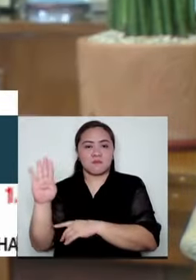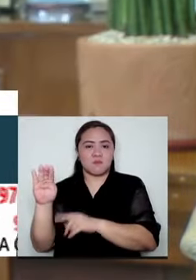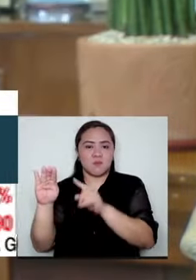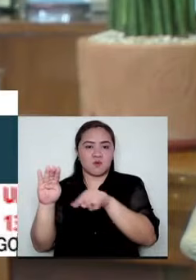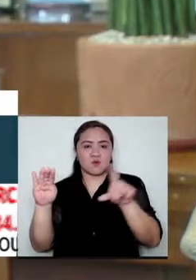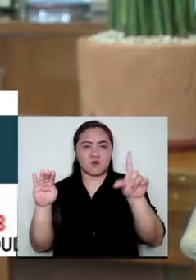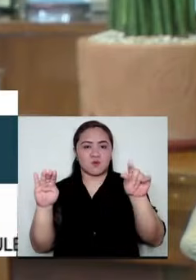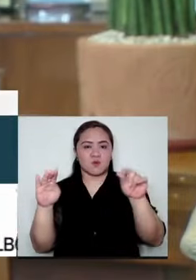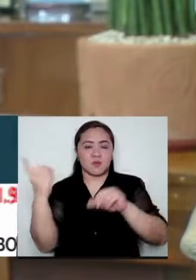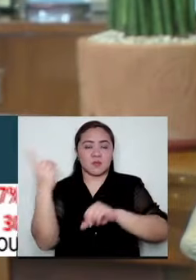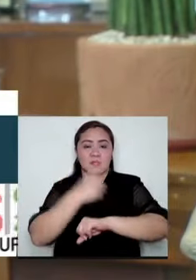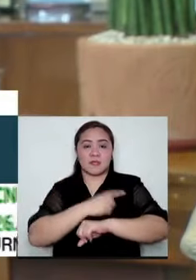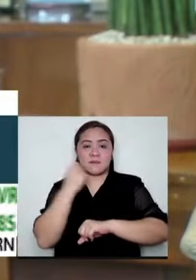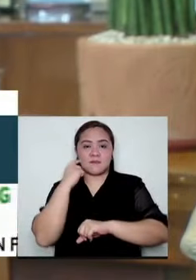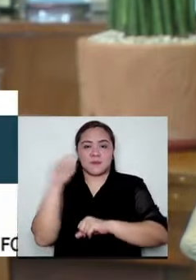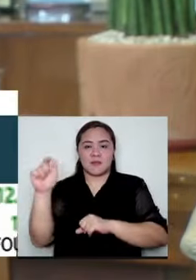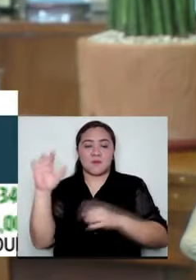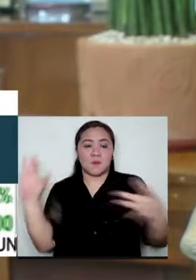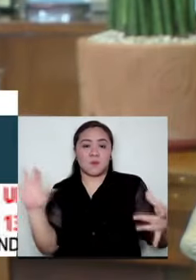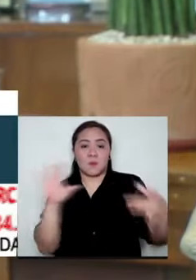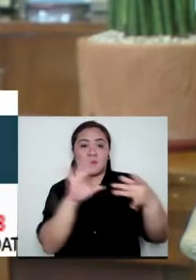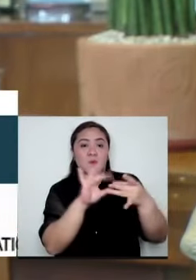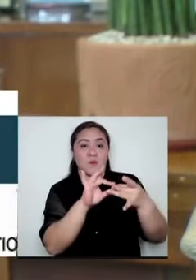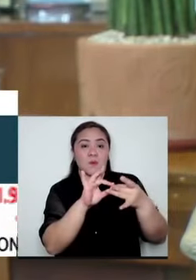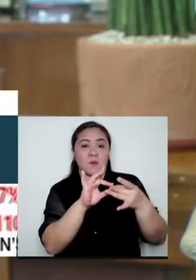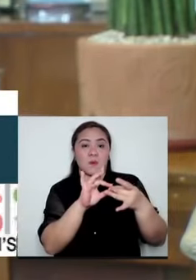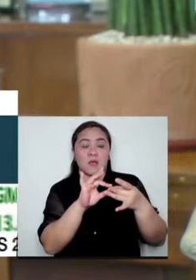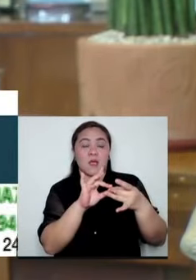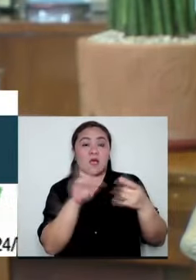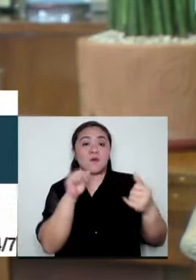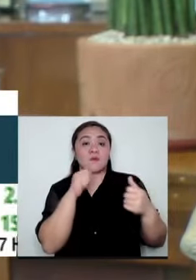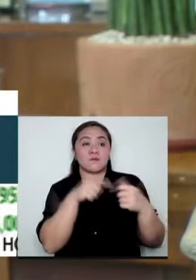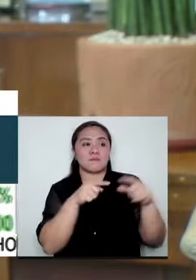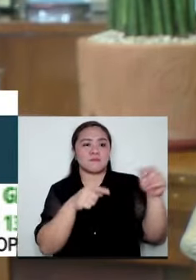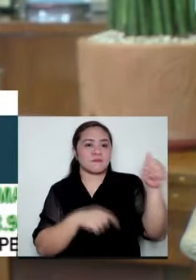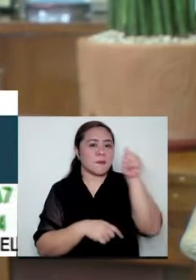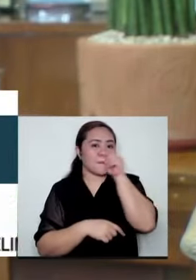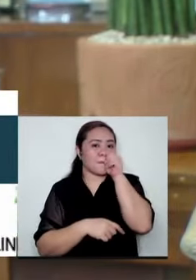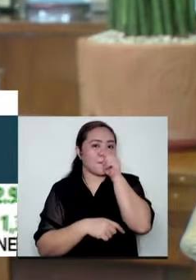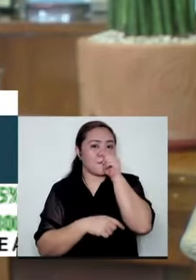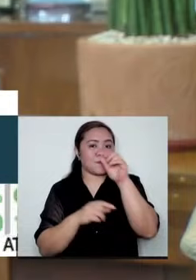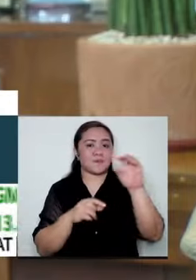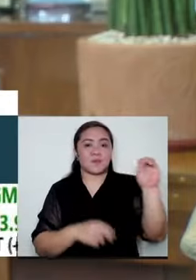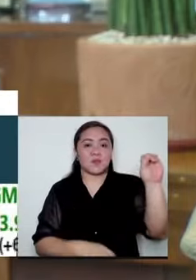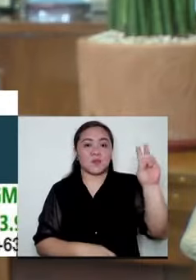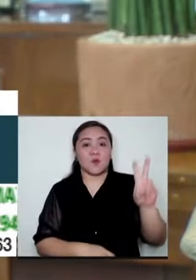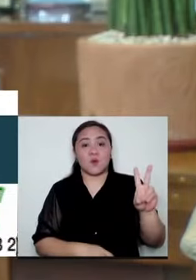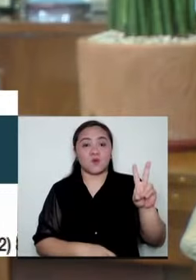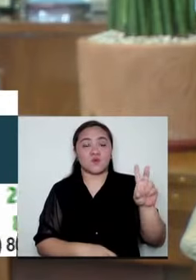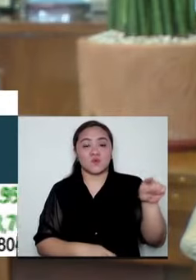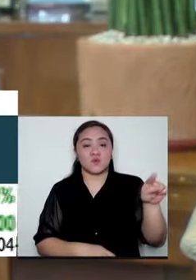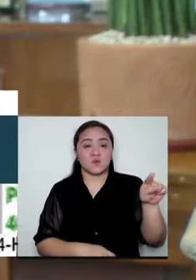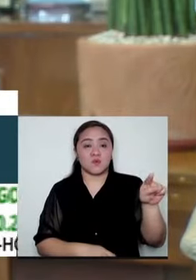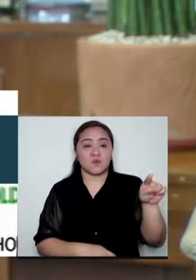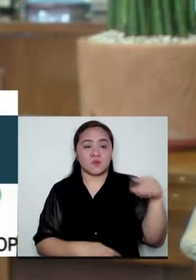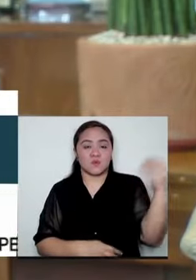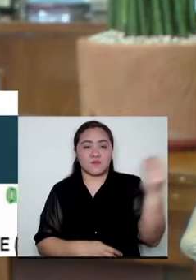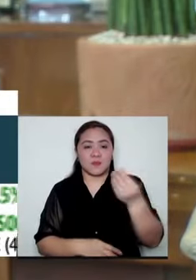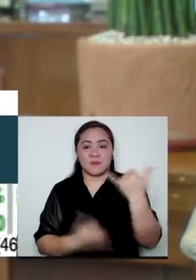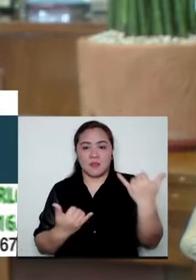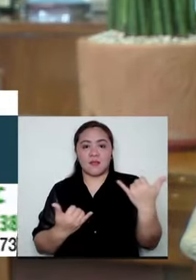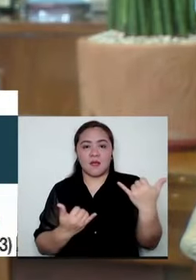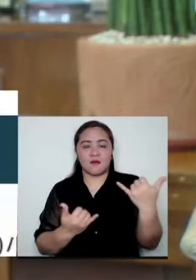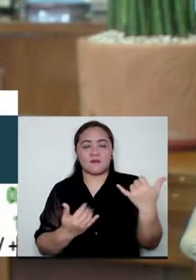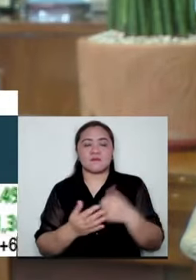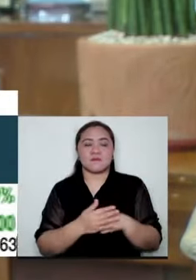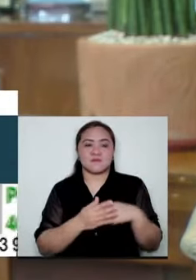Nakipag-tie up kami sa isang private oxygen provider. No, right now, on board na sila, and